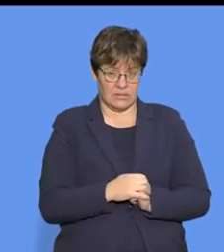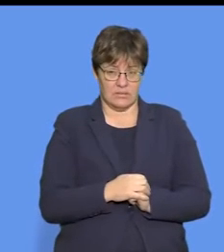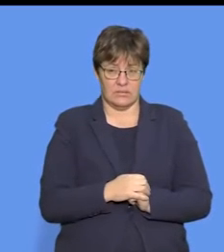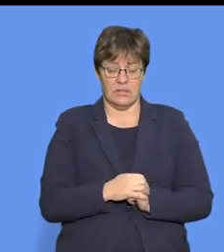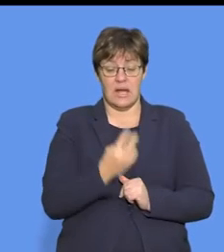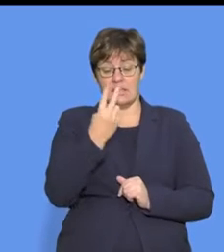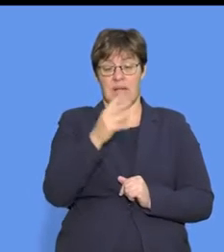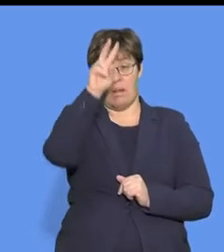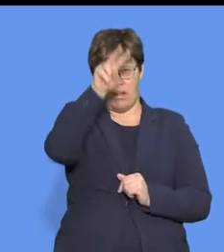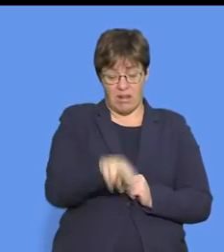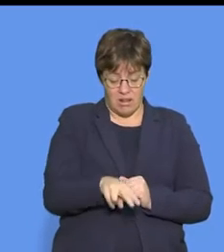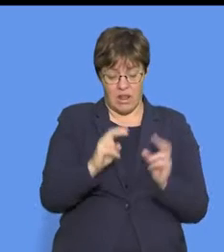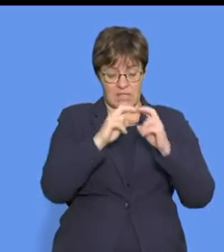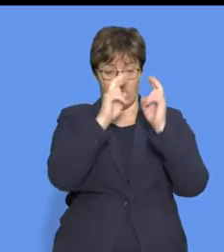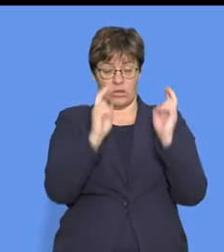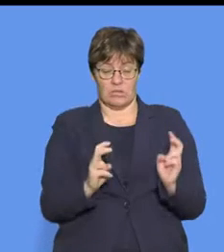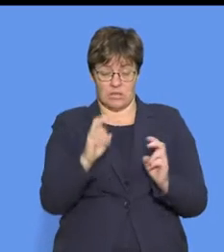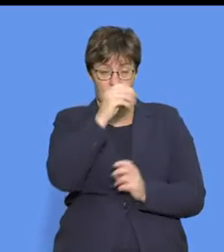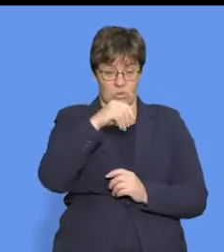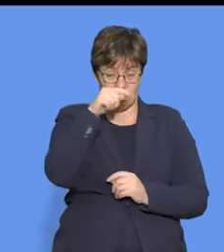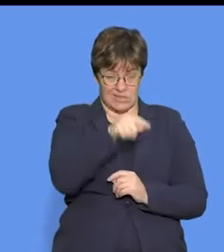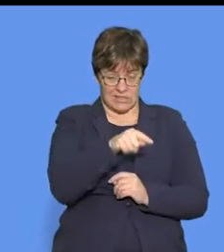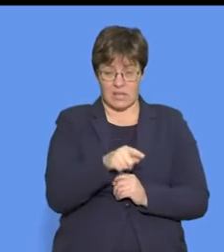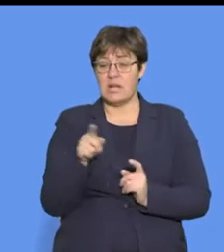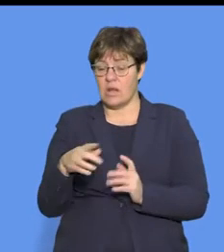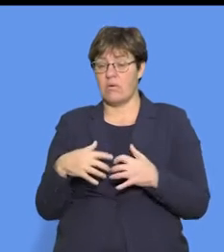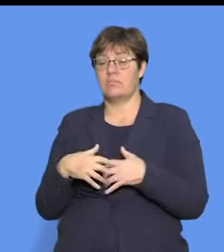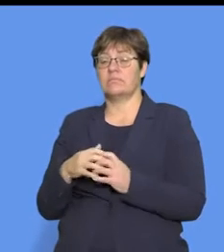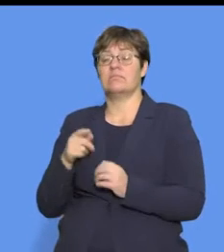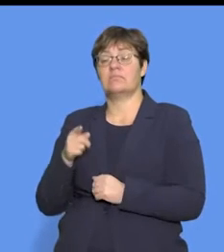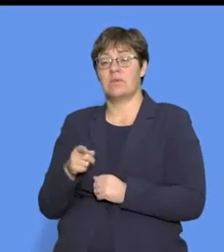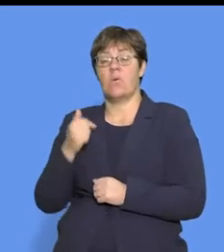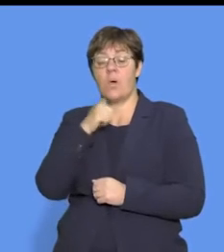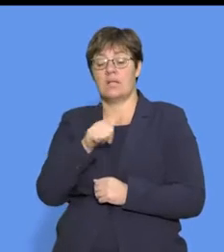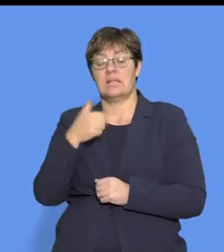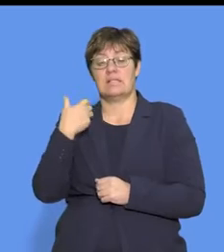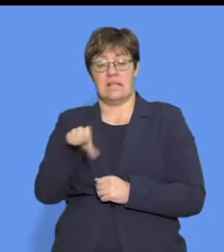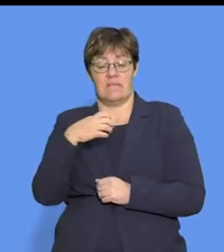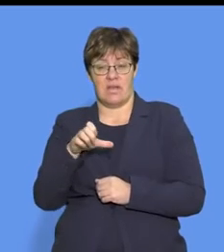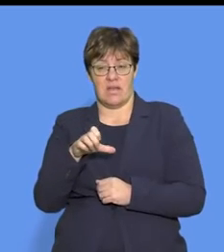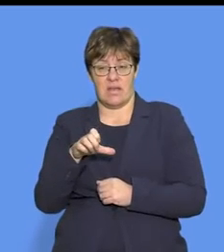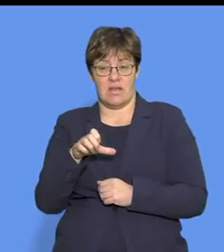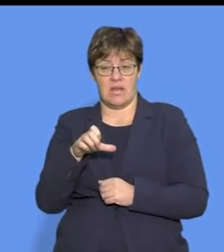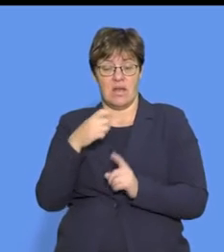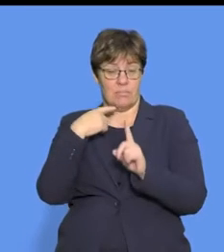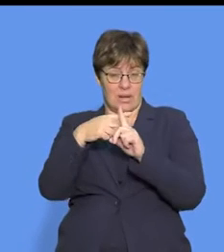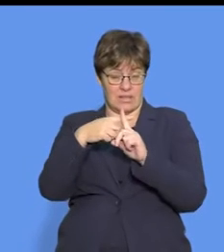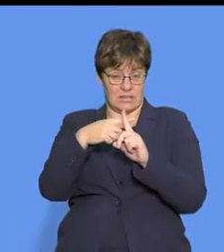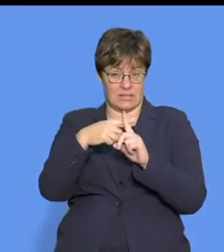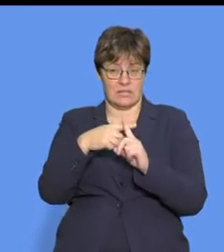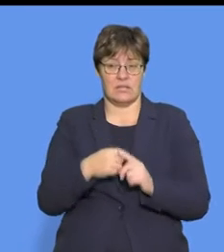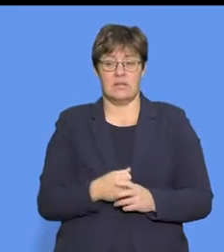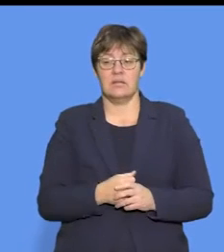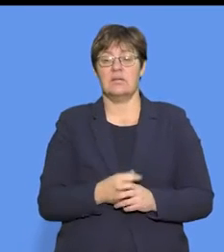molar, that's fine. Double line to indicate the salt bridge, and then we're going to say we want some silver